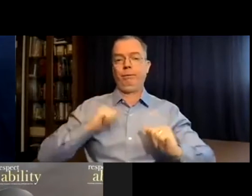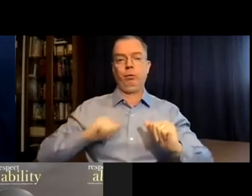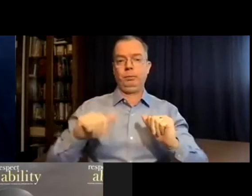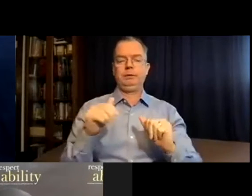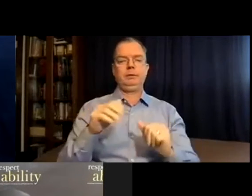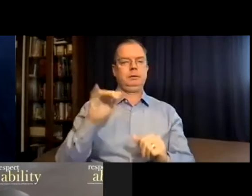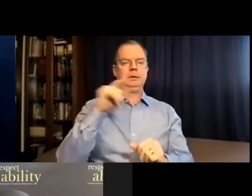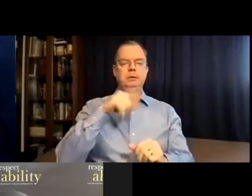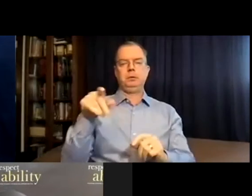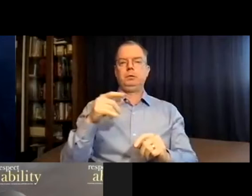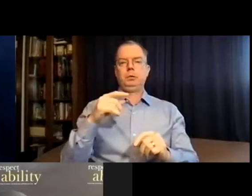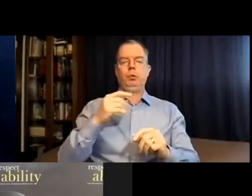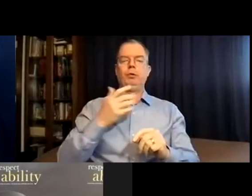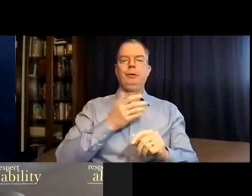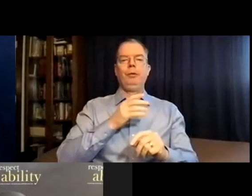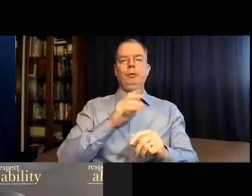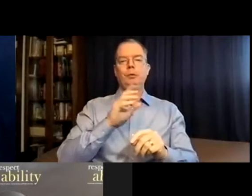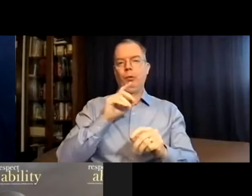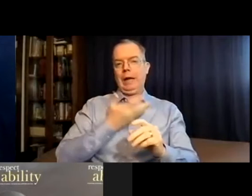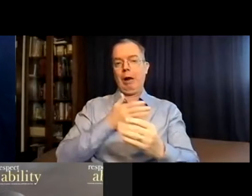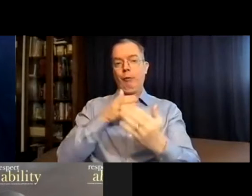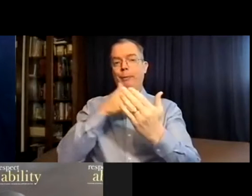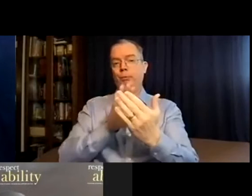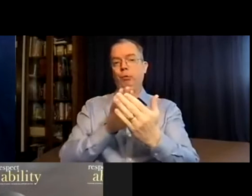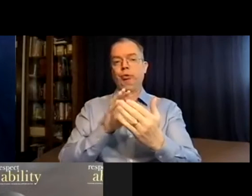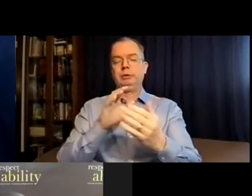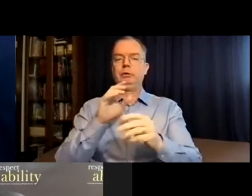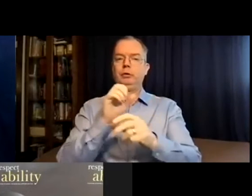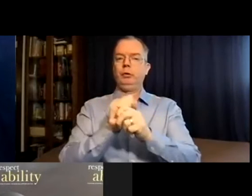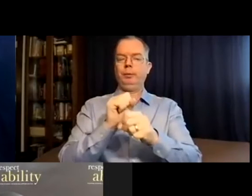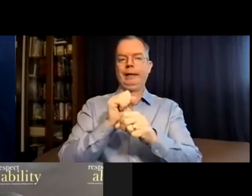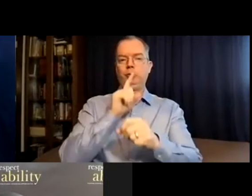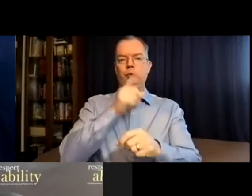better entertainment and have better performances because it's authentic.